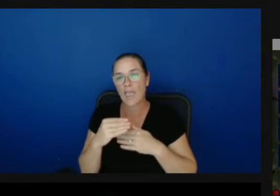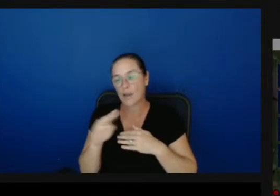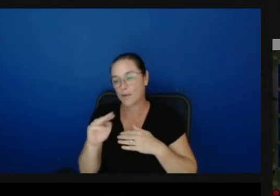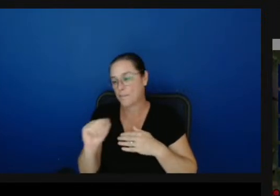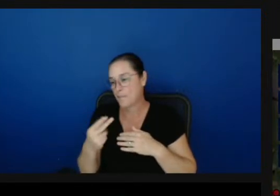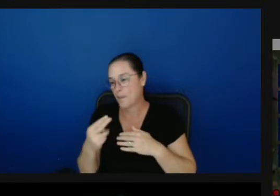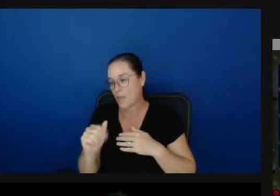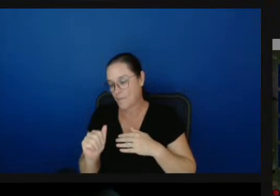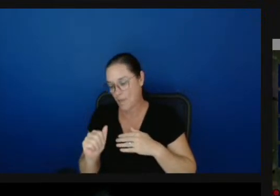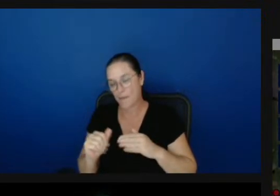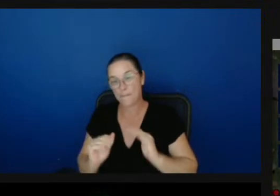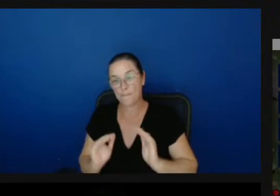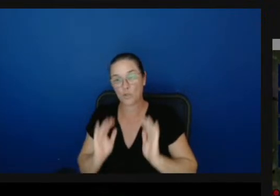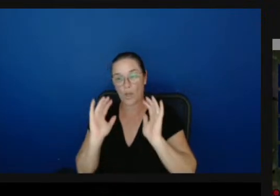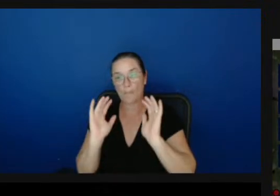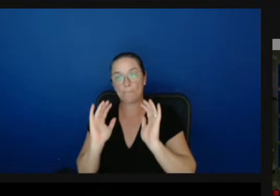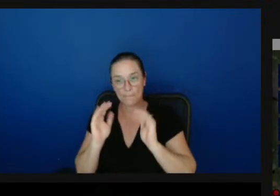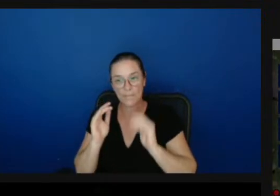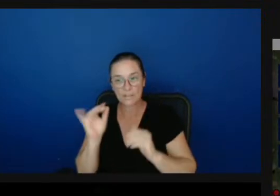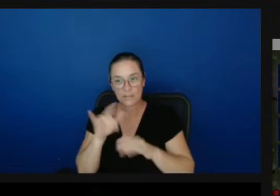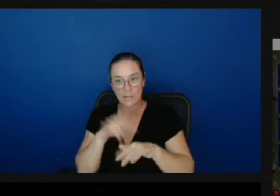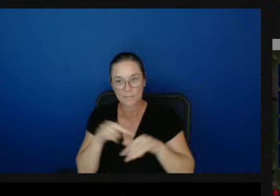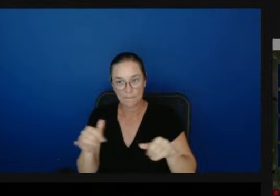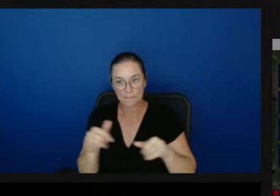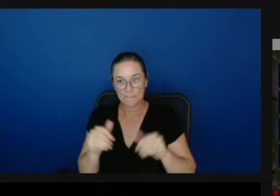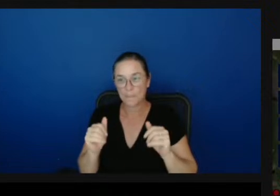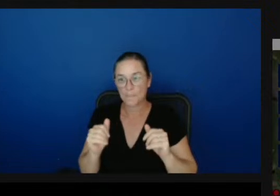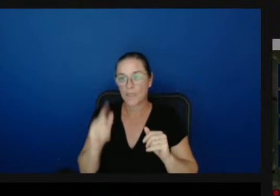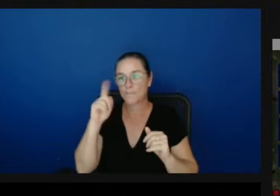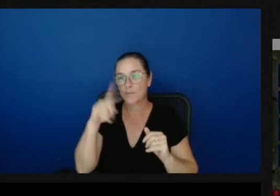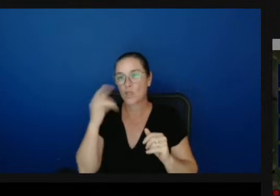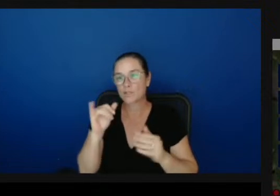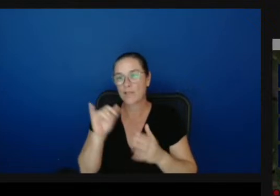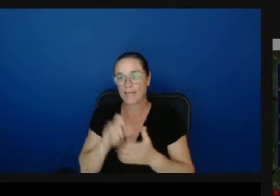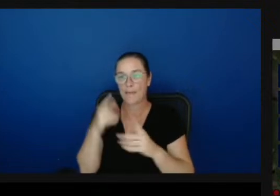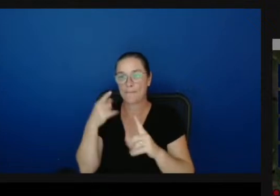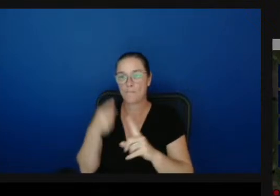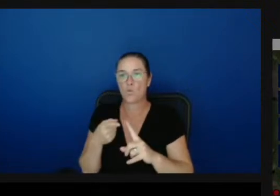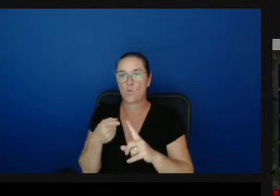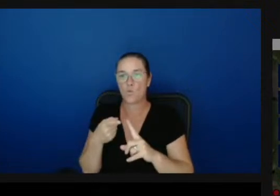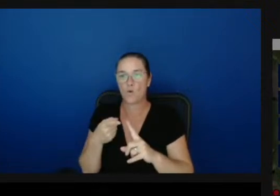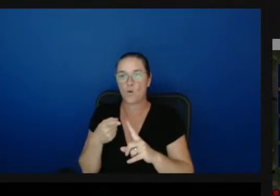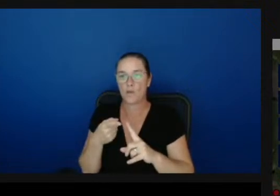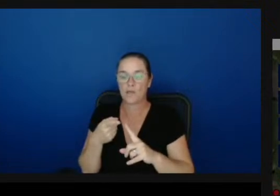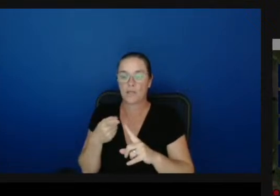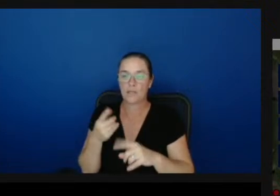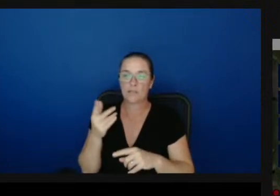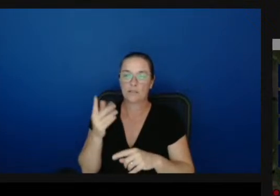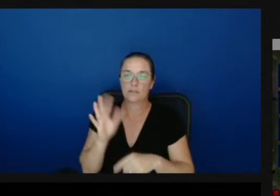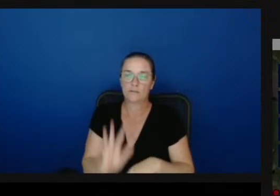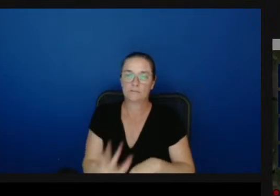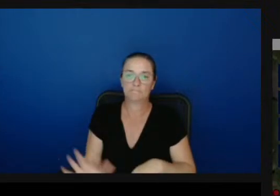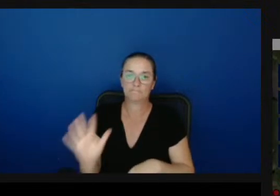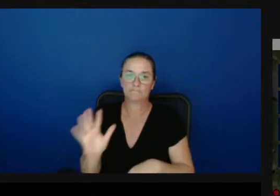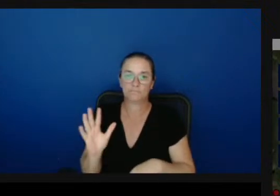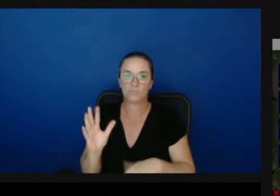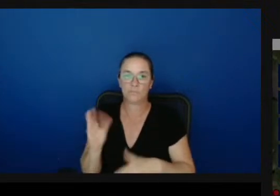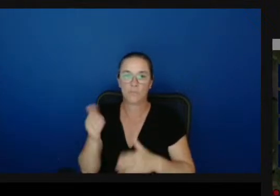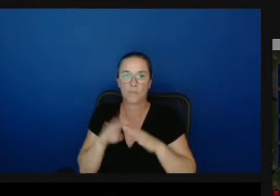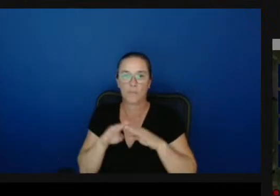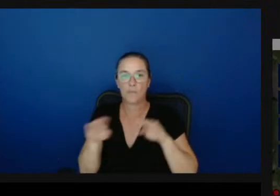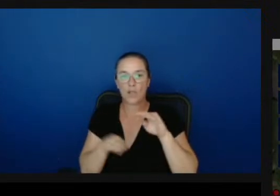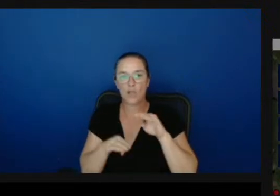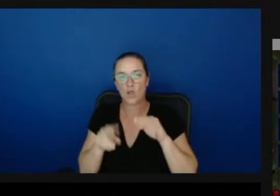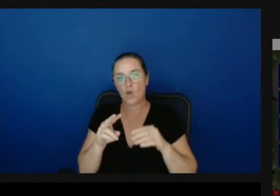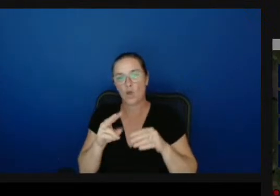there. We can estimate, it looks like this data point right here is somewhere near just below 2